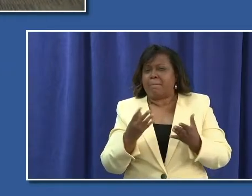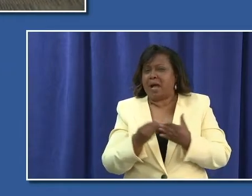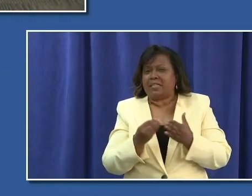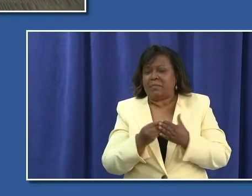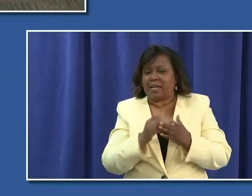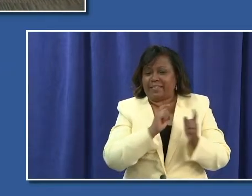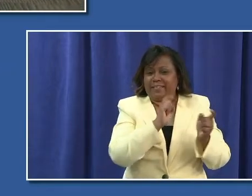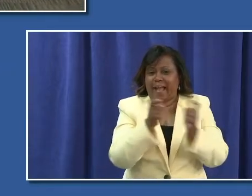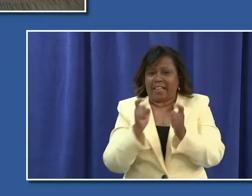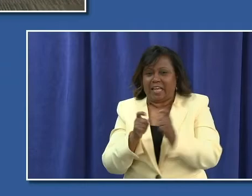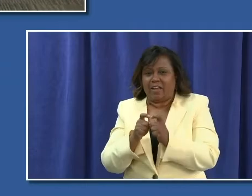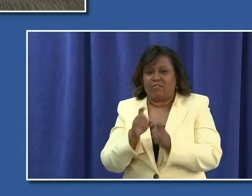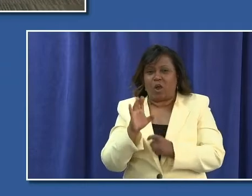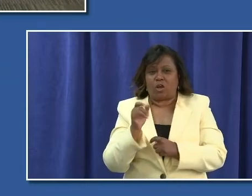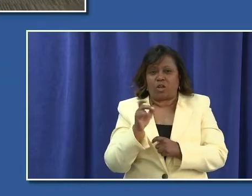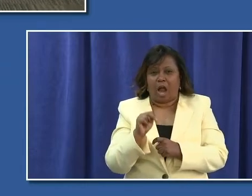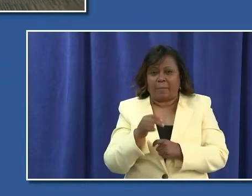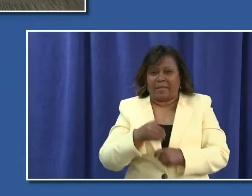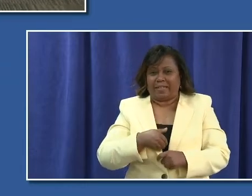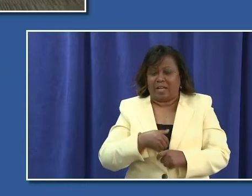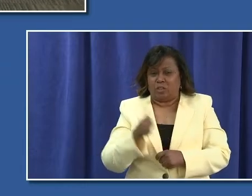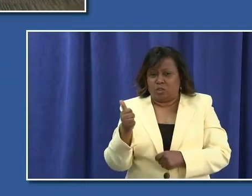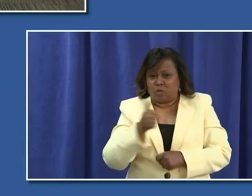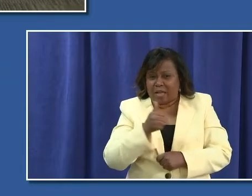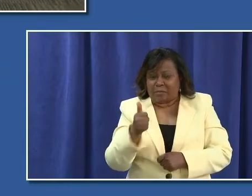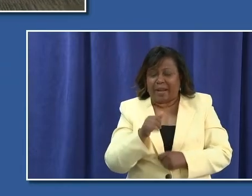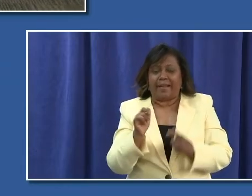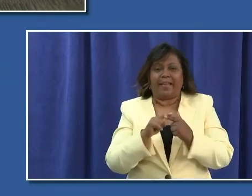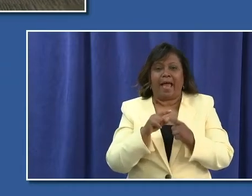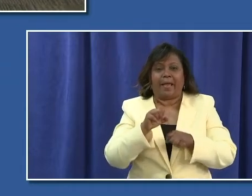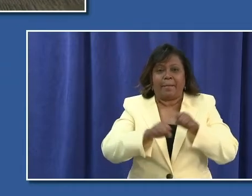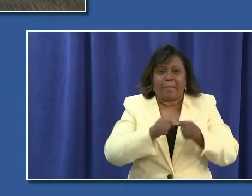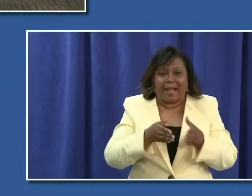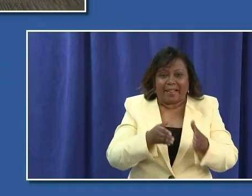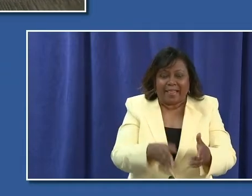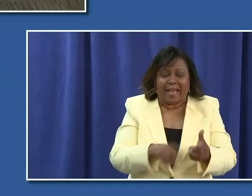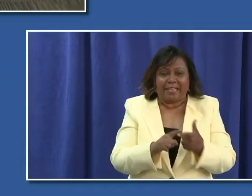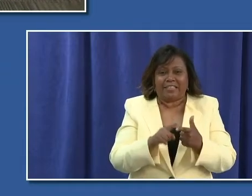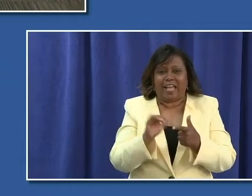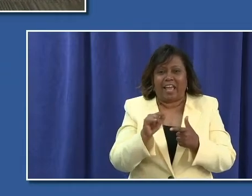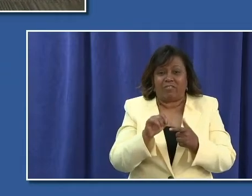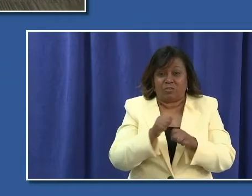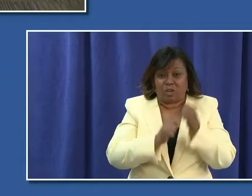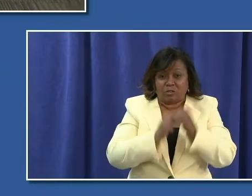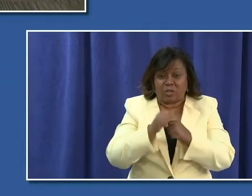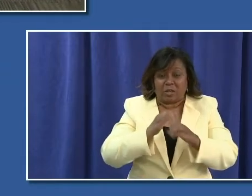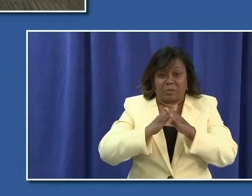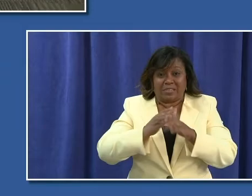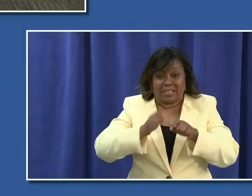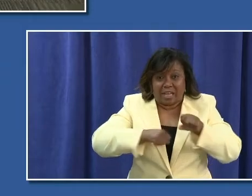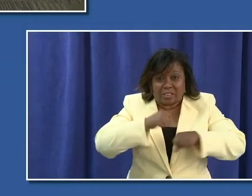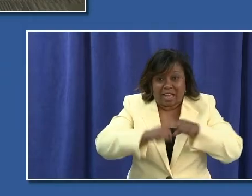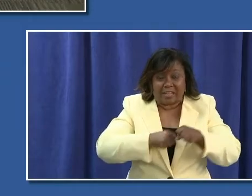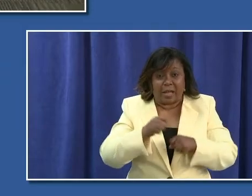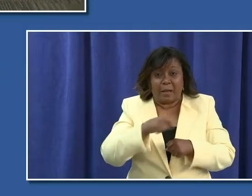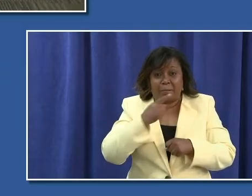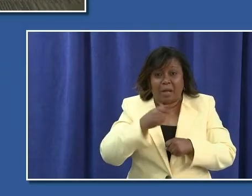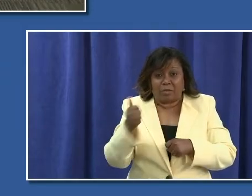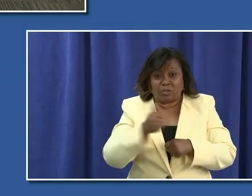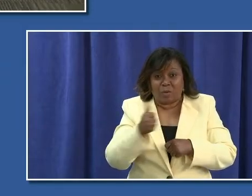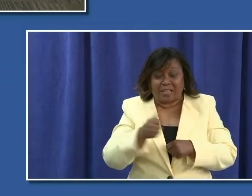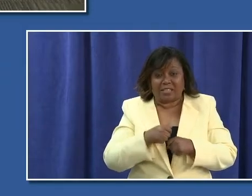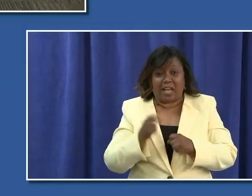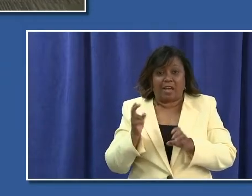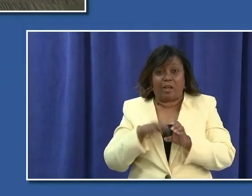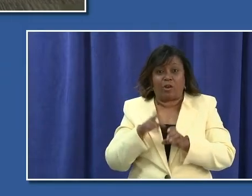is allocated for carbon-conscious transportation, such as bike lanes, infrastructure to protect cyclists, public transit, and